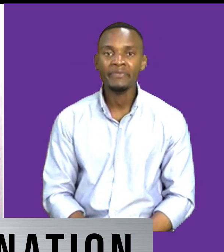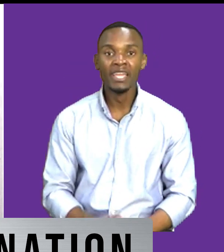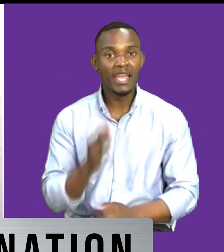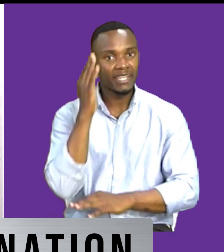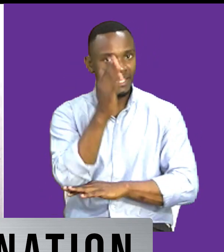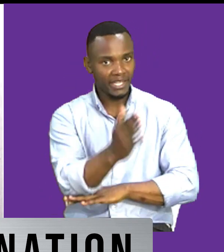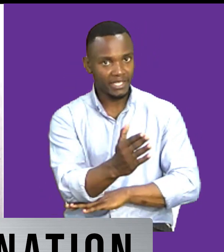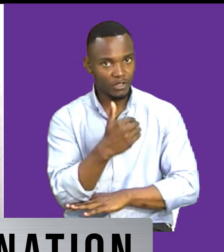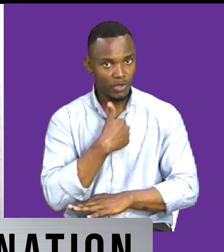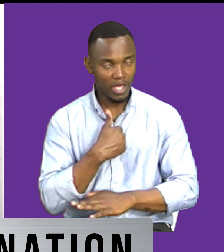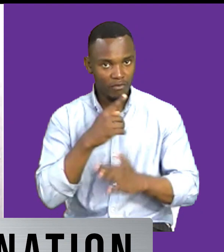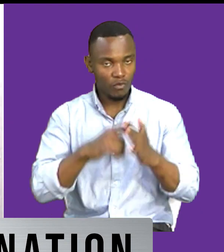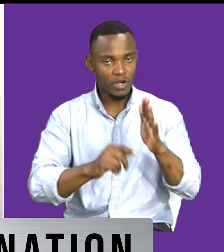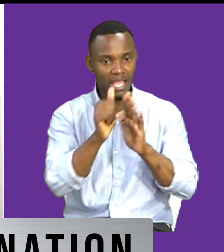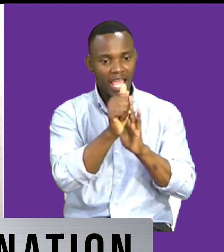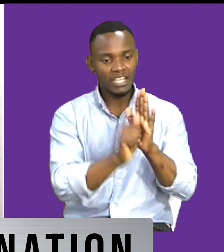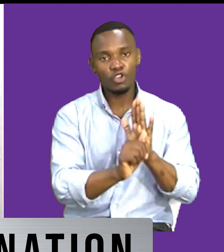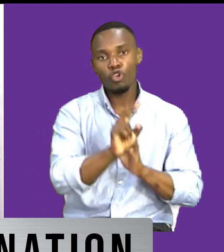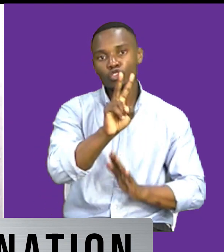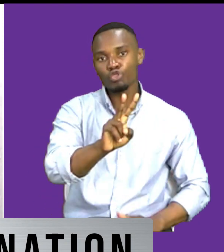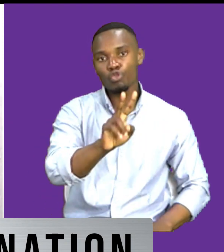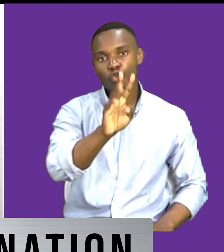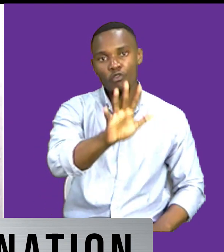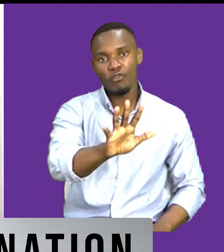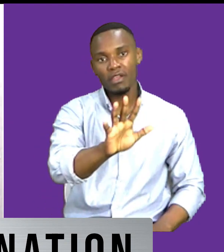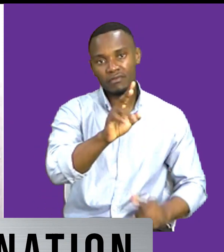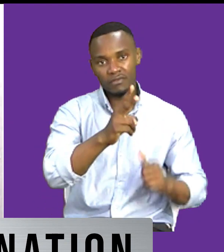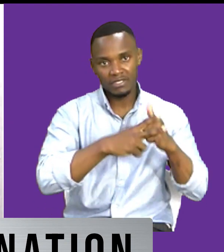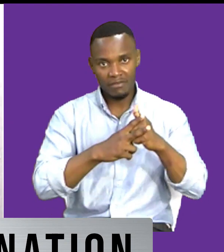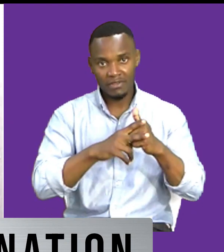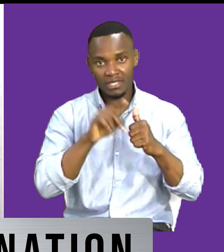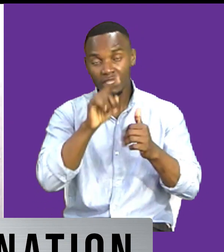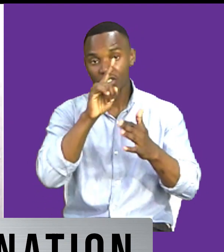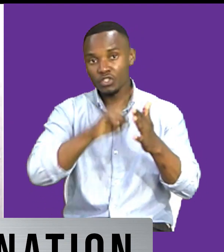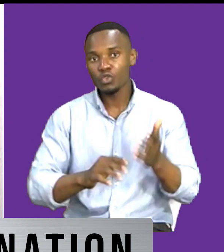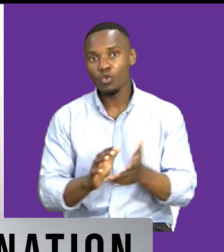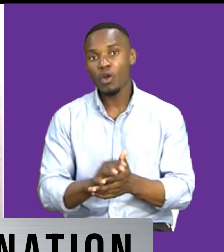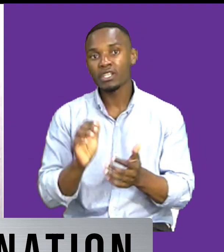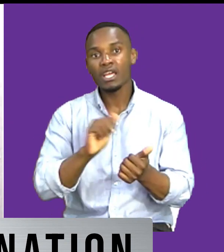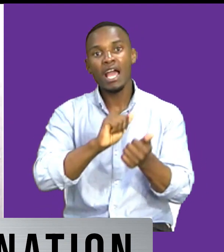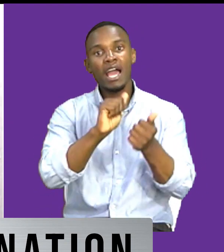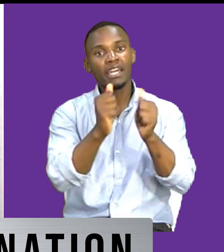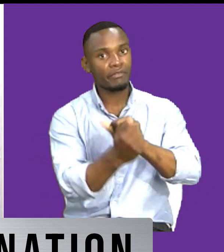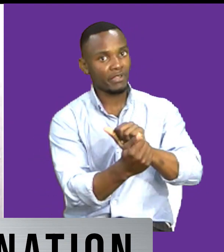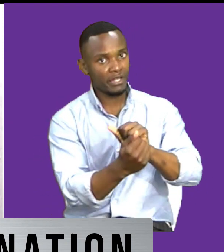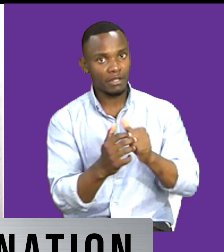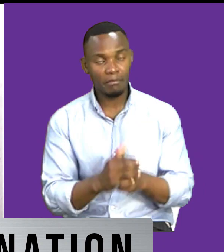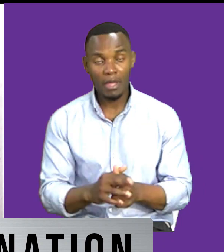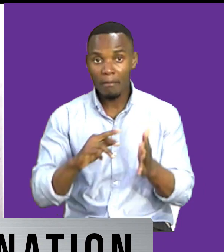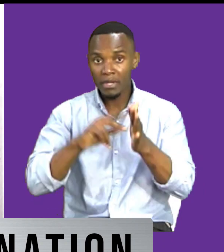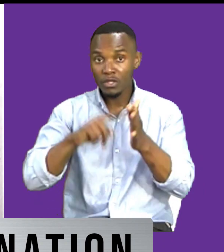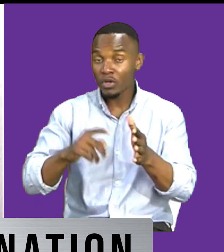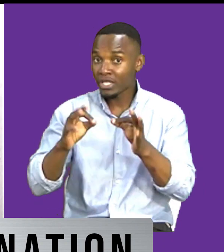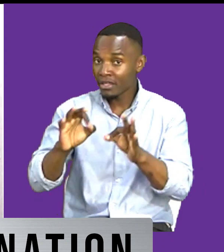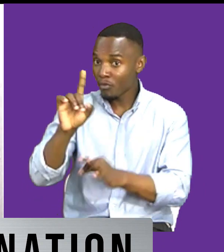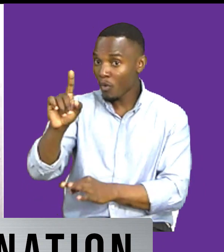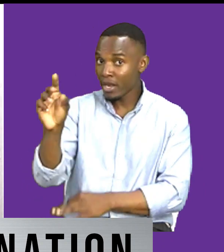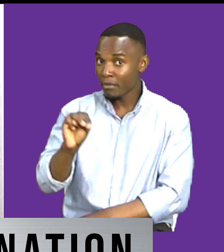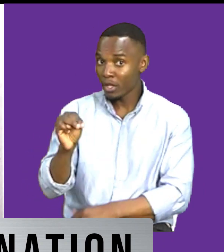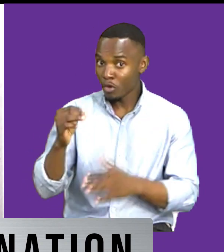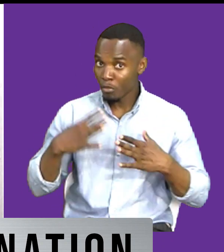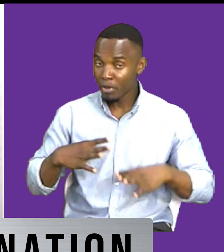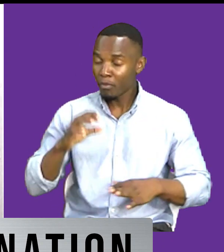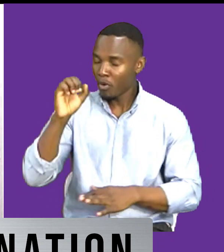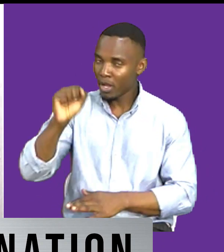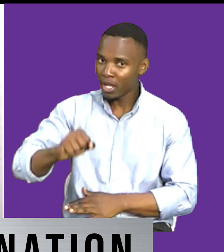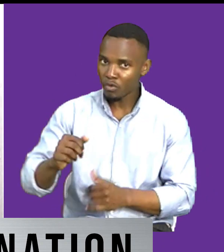Article 257, which is a referendum. And that means that as long as 1 million of us can come together, and this is what